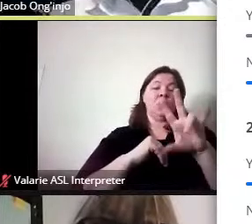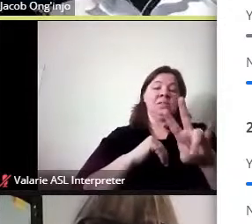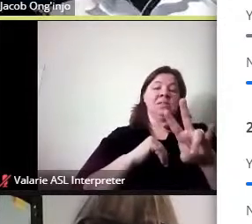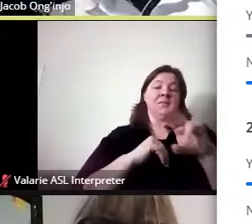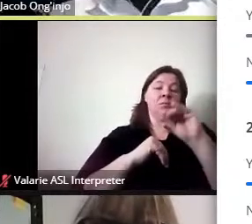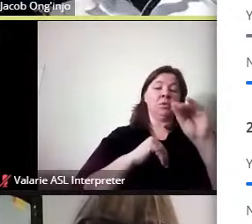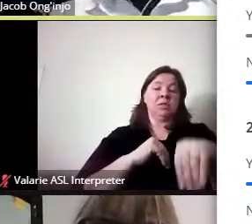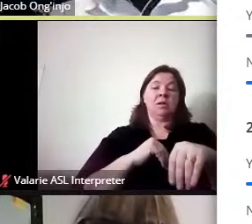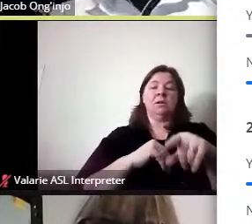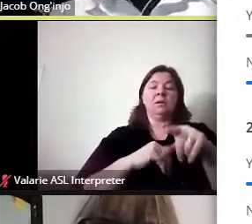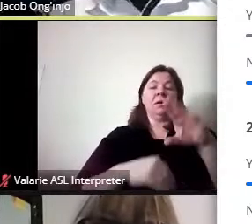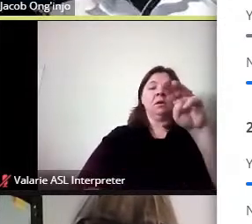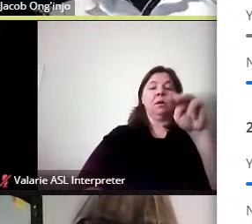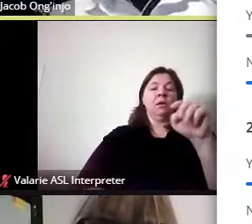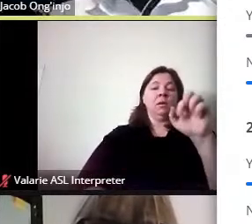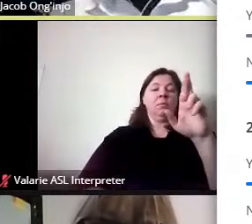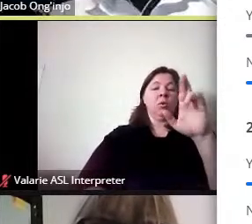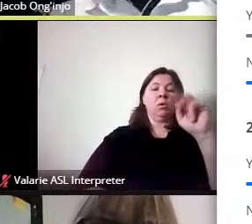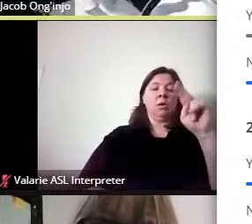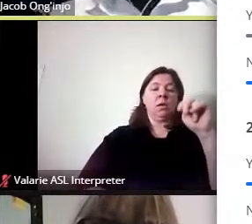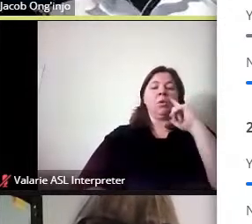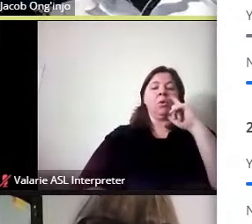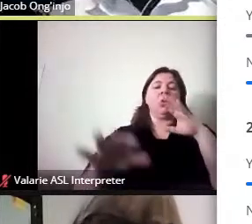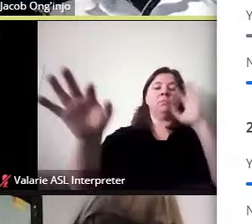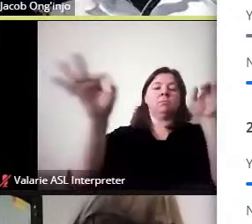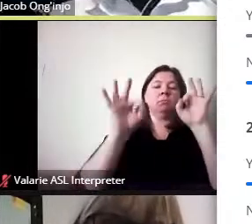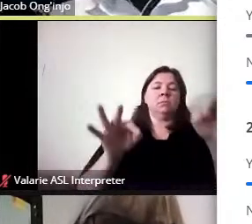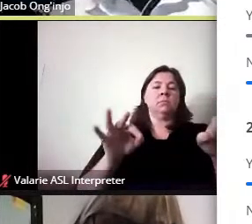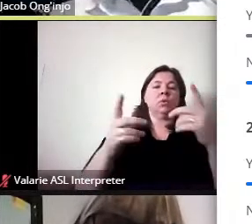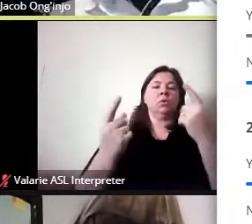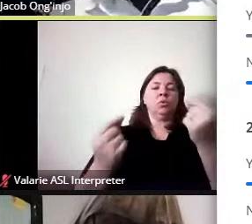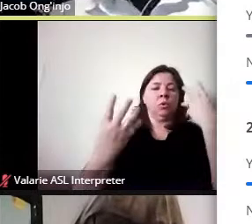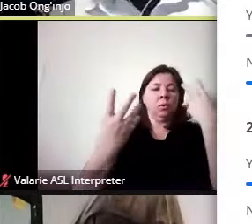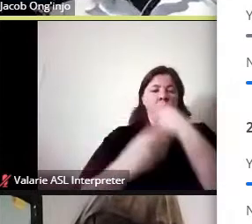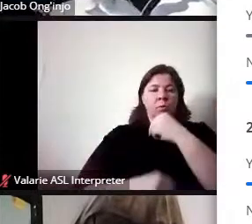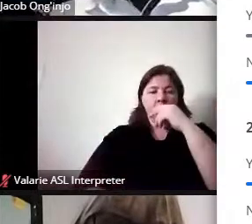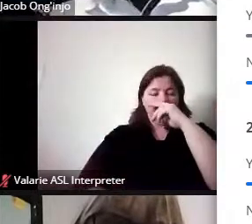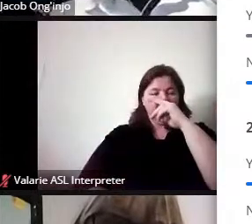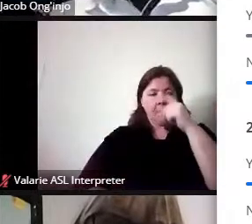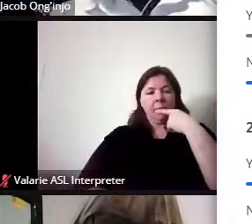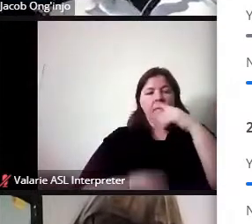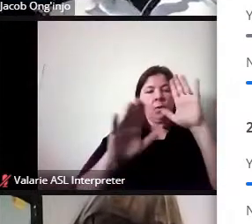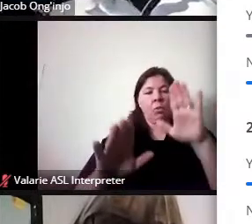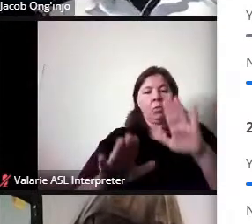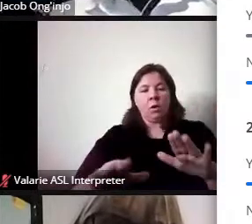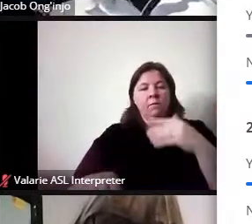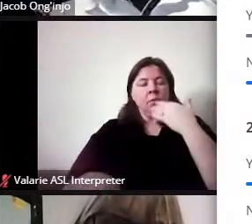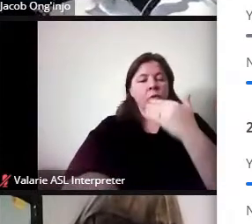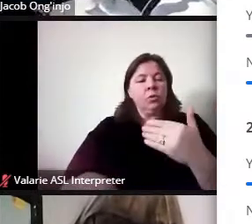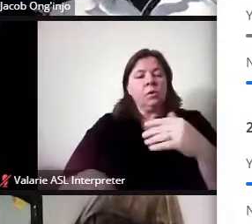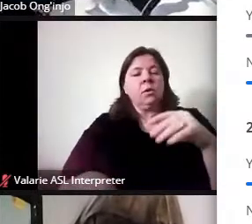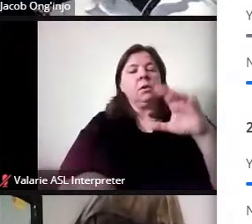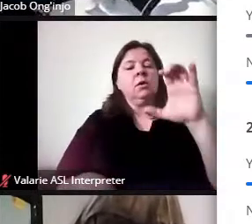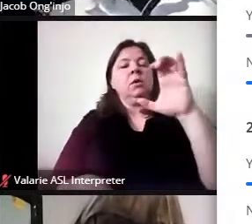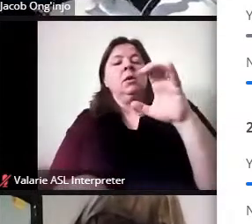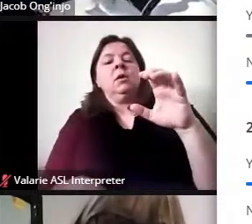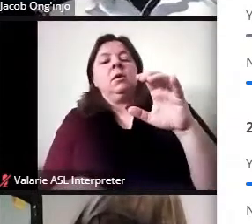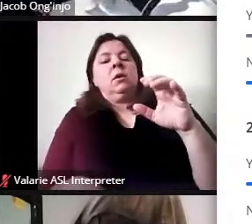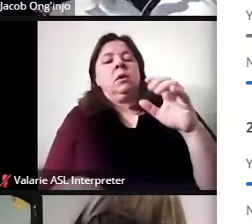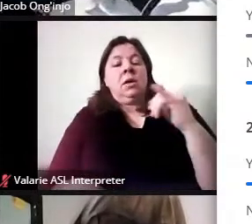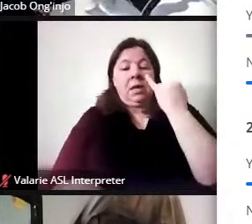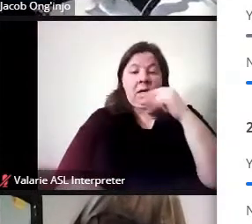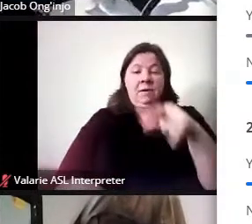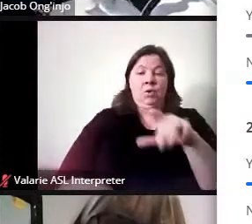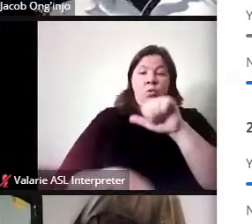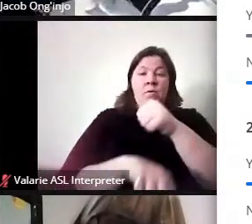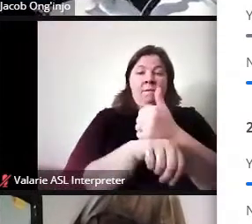26%, Marina will break it down as she does so beautifully. Over to you, Marina. Great, thank you. Yes, I'm actually, if you're